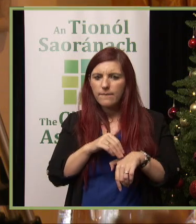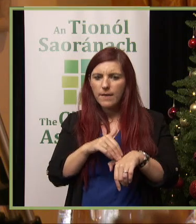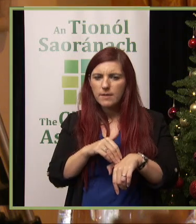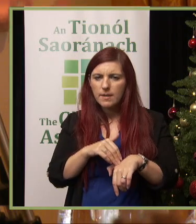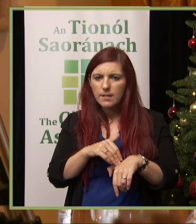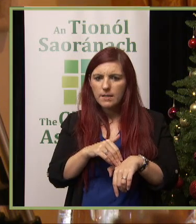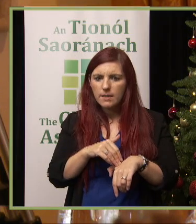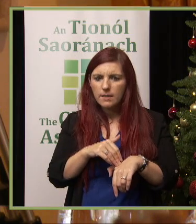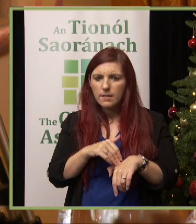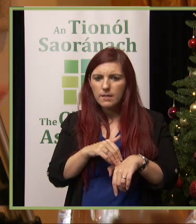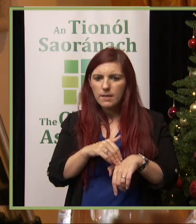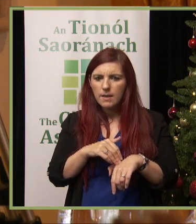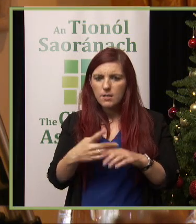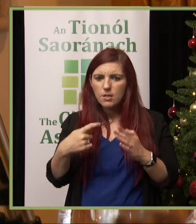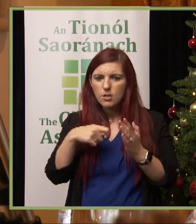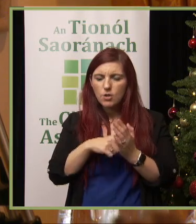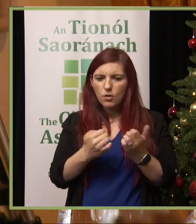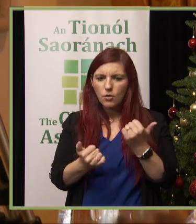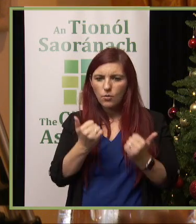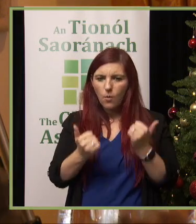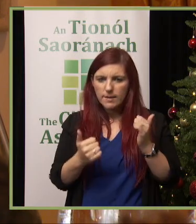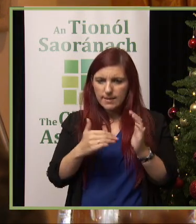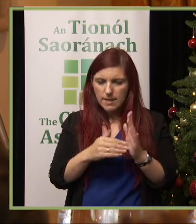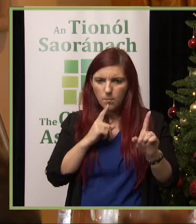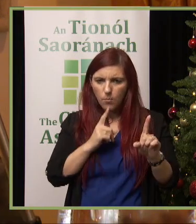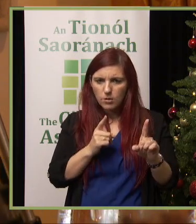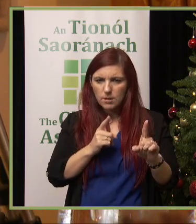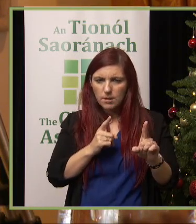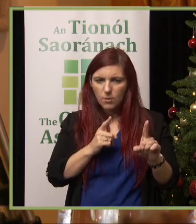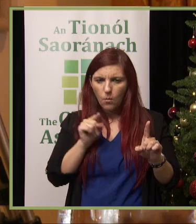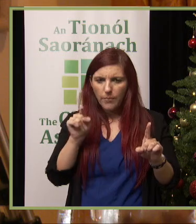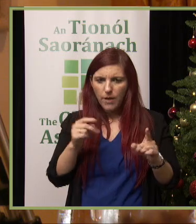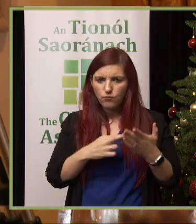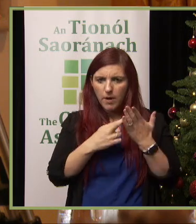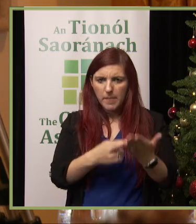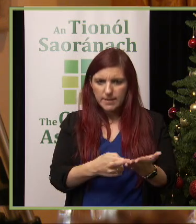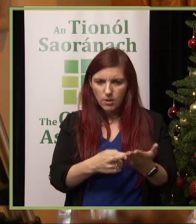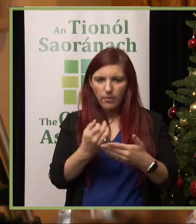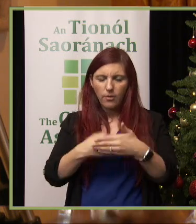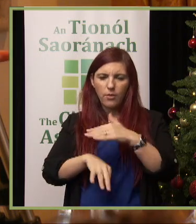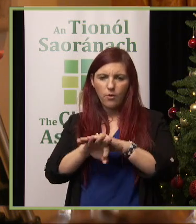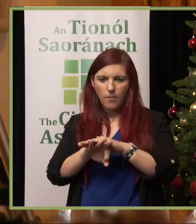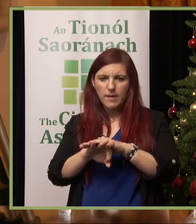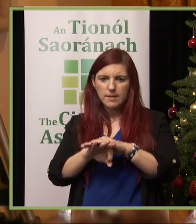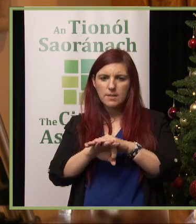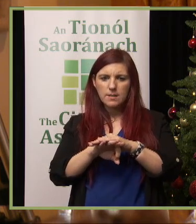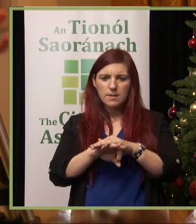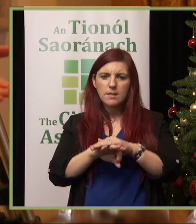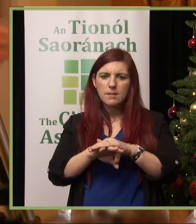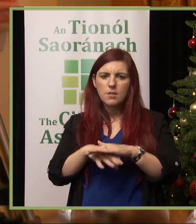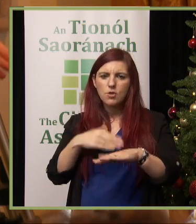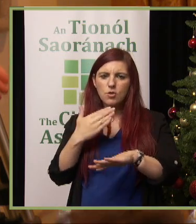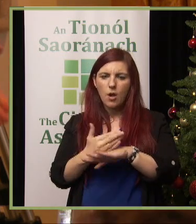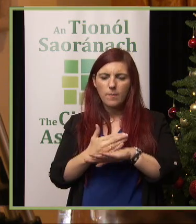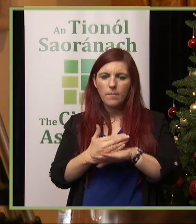sorry, it's a division within the court, but it's essentially a court. So with that recommendation, I think if the government saw that and were to abide by it, they would then